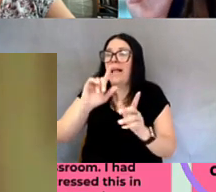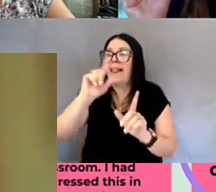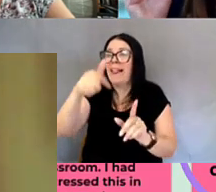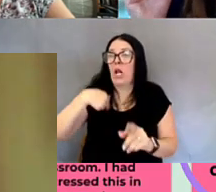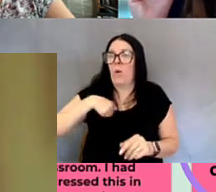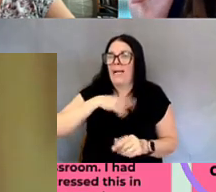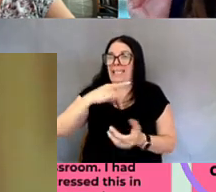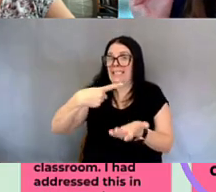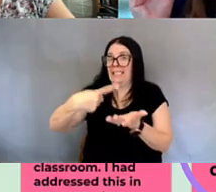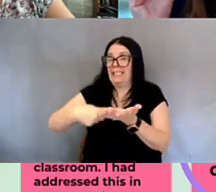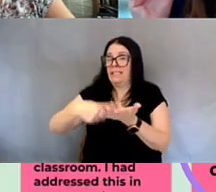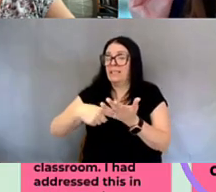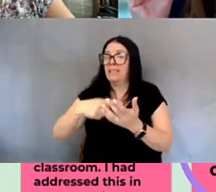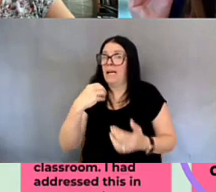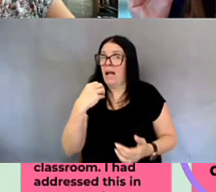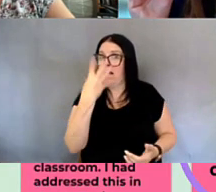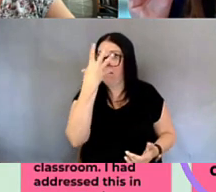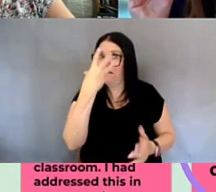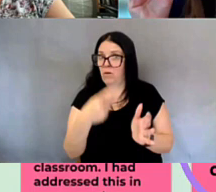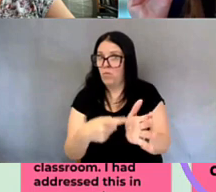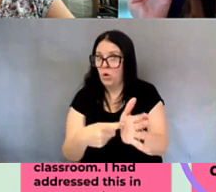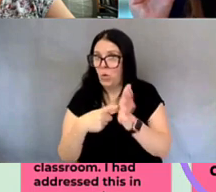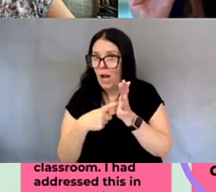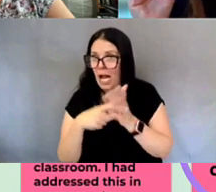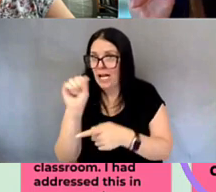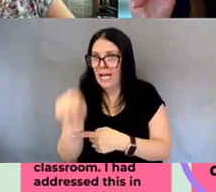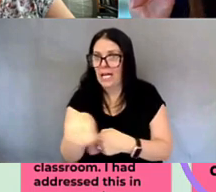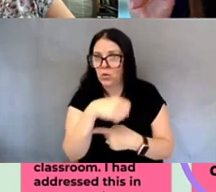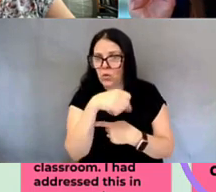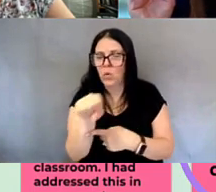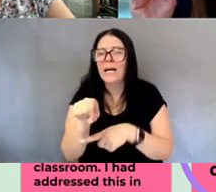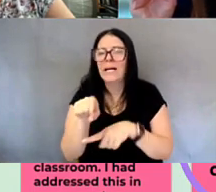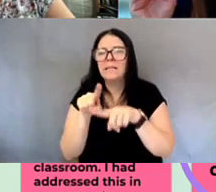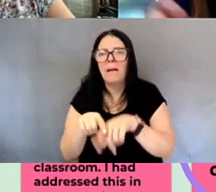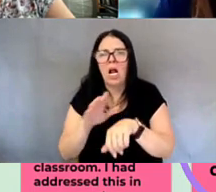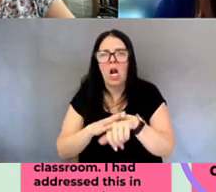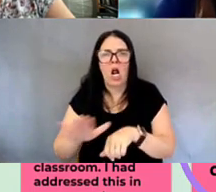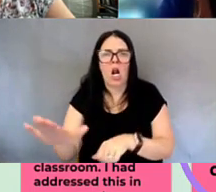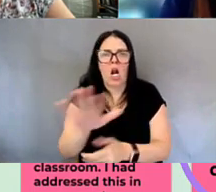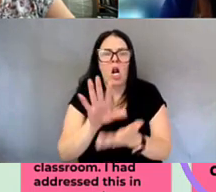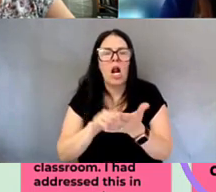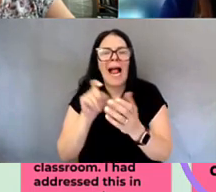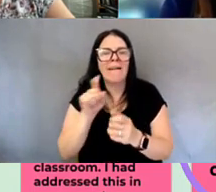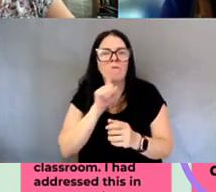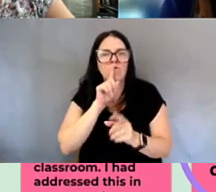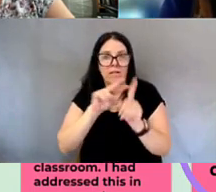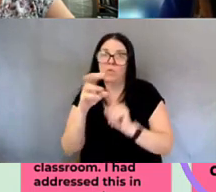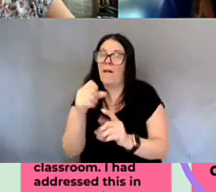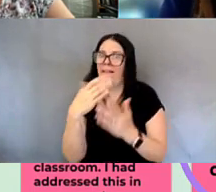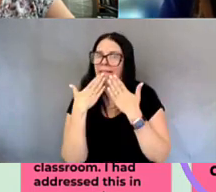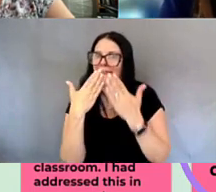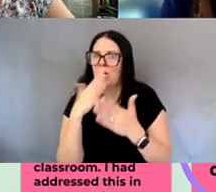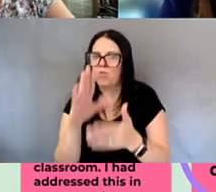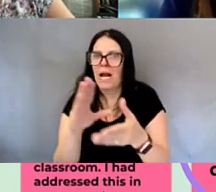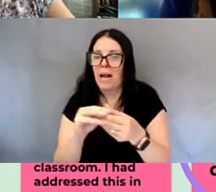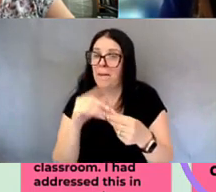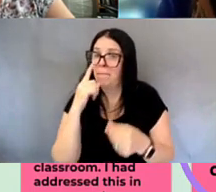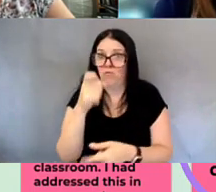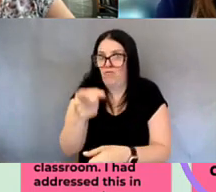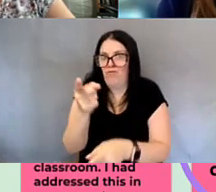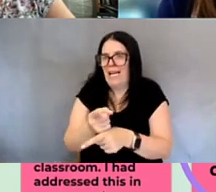very thoughtful lens of knowing the learner realities. Thank you for that comment, because that